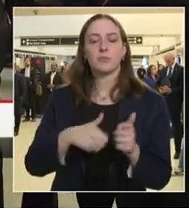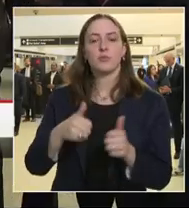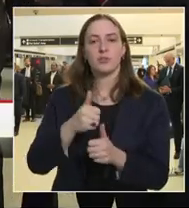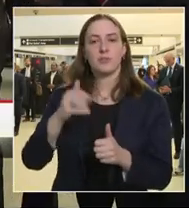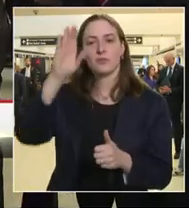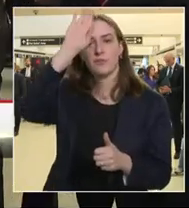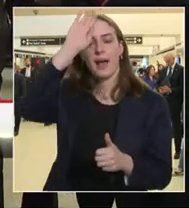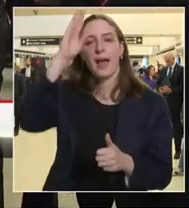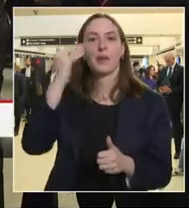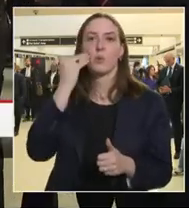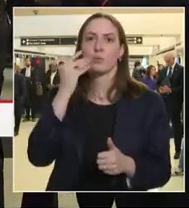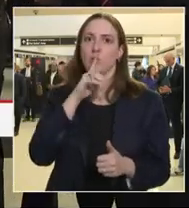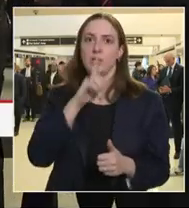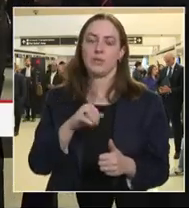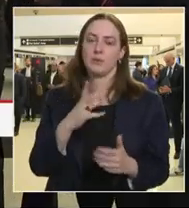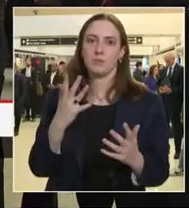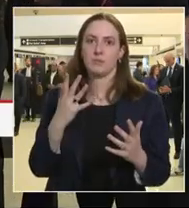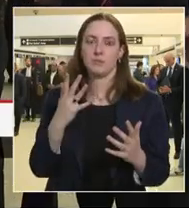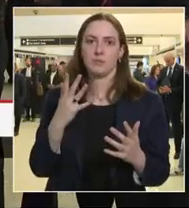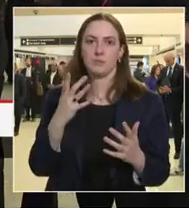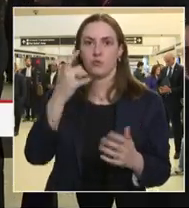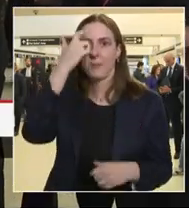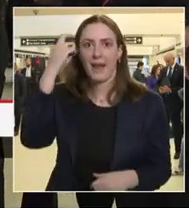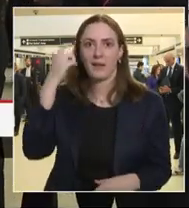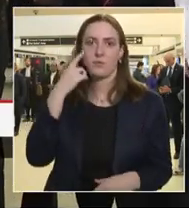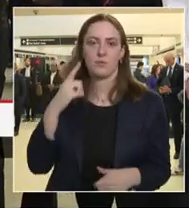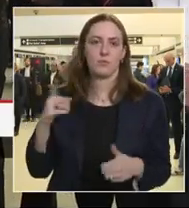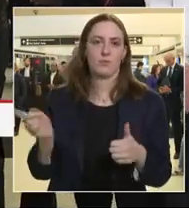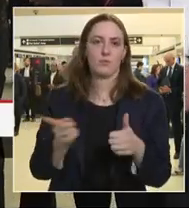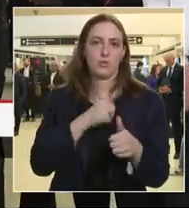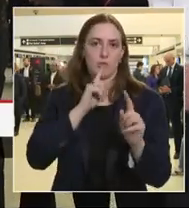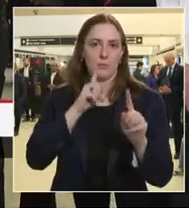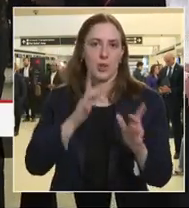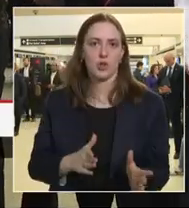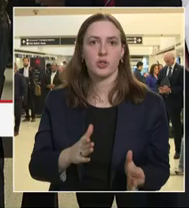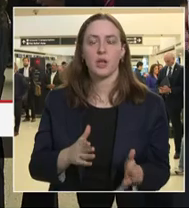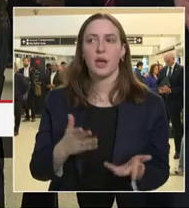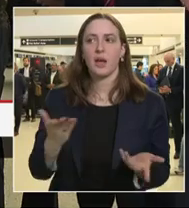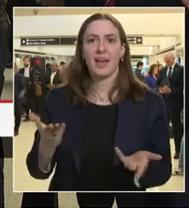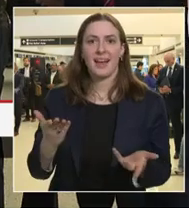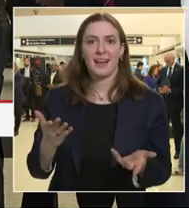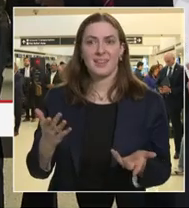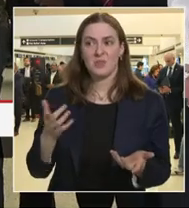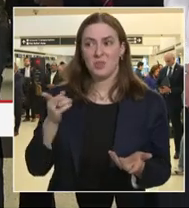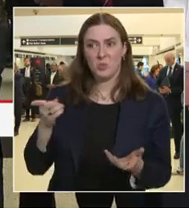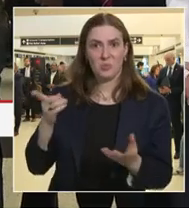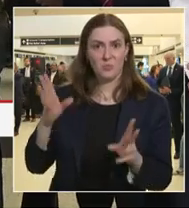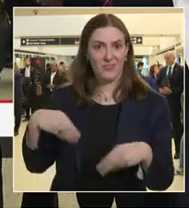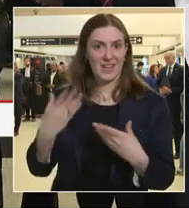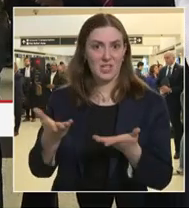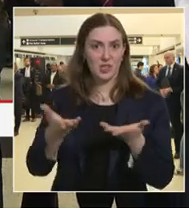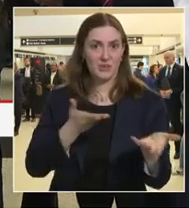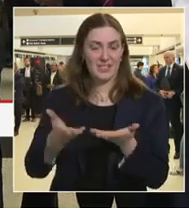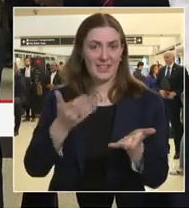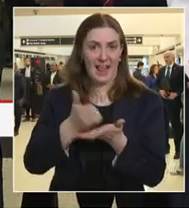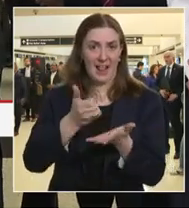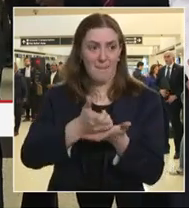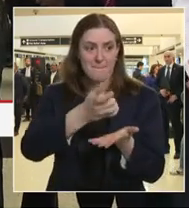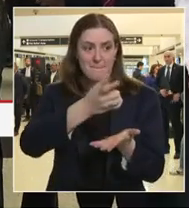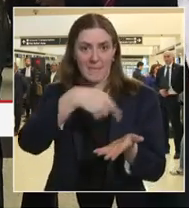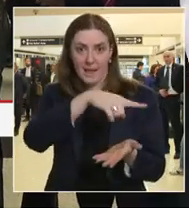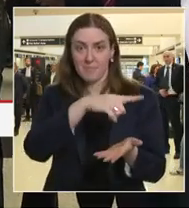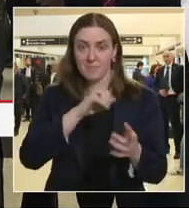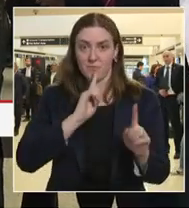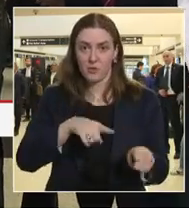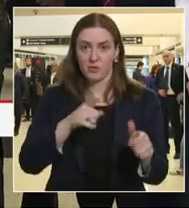first responders to have to deal with this. How are they doing right now, and are you all going to be offering any services to help them as they process